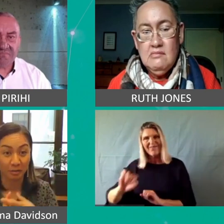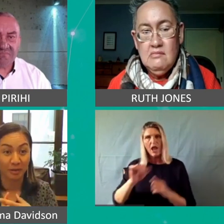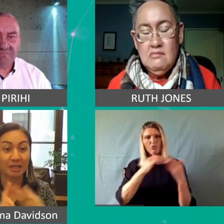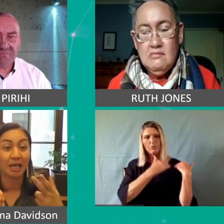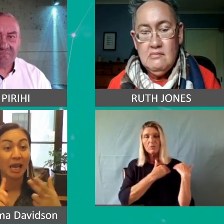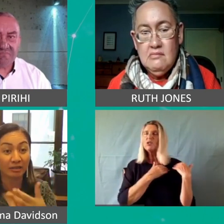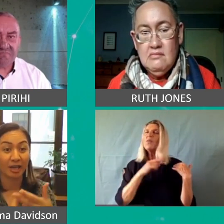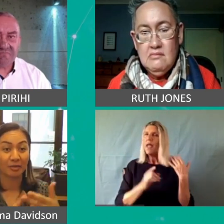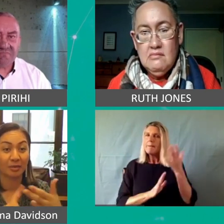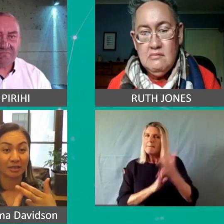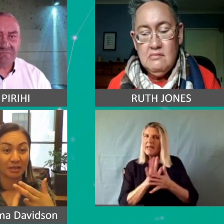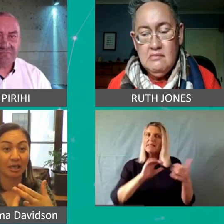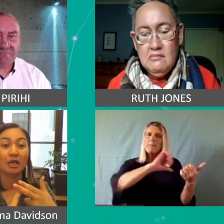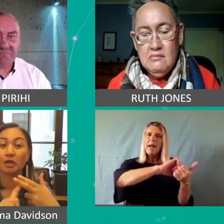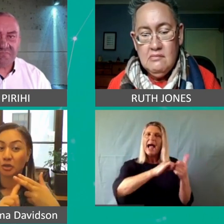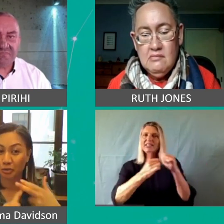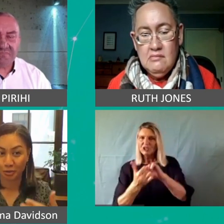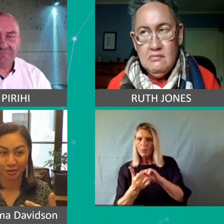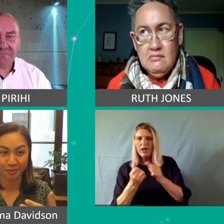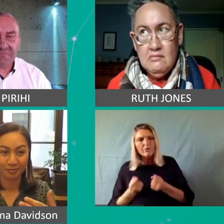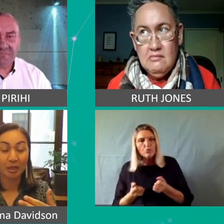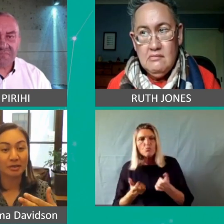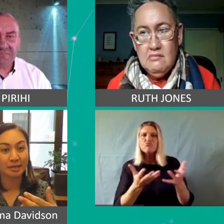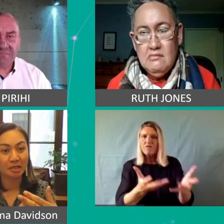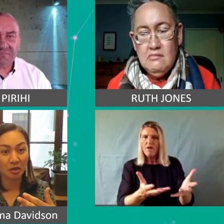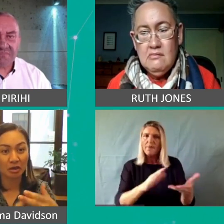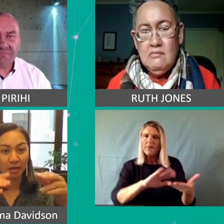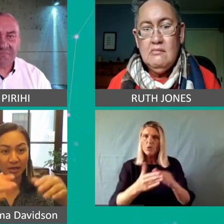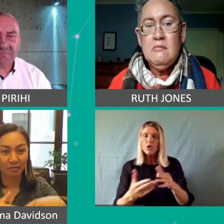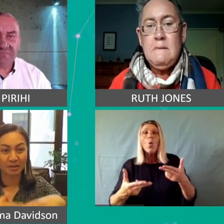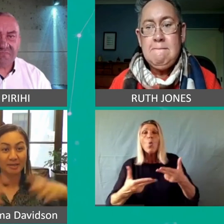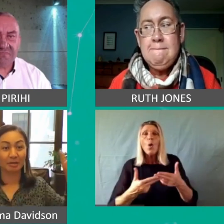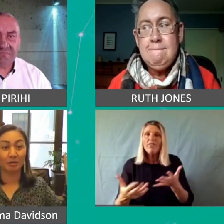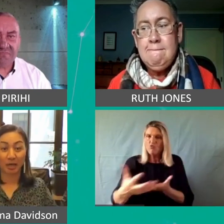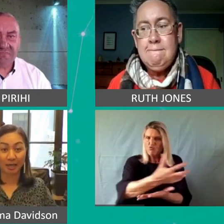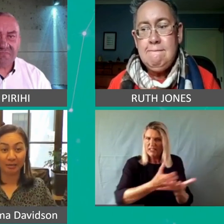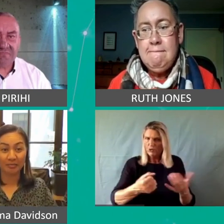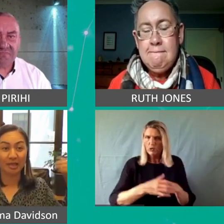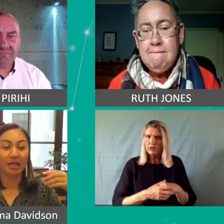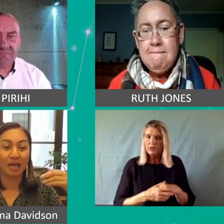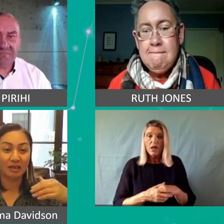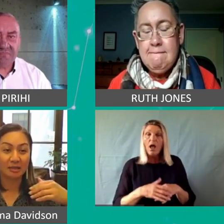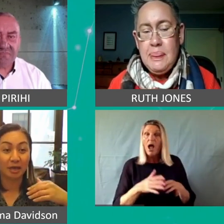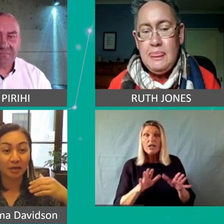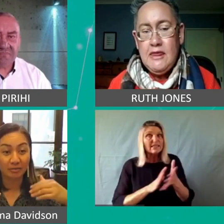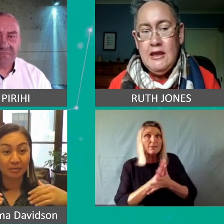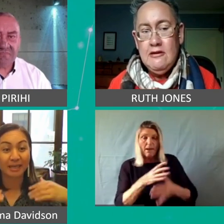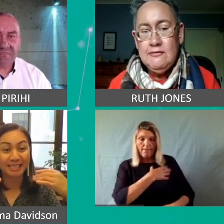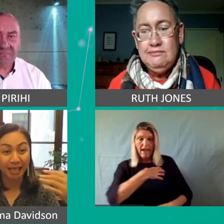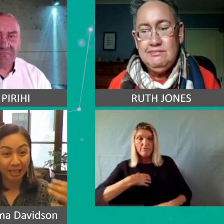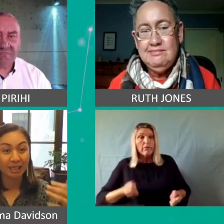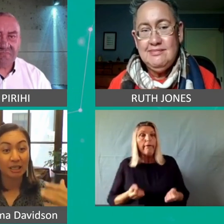the capacity and capability is crucial. This is not about government stepping away. It is about